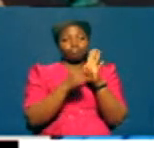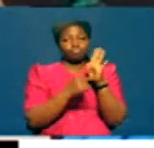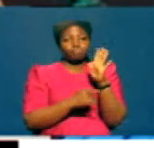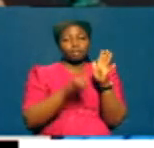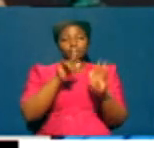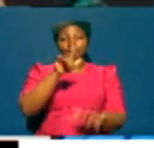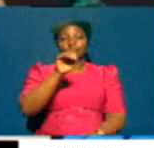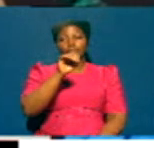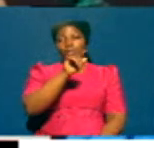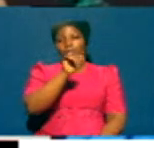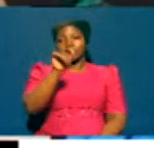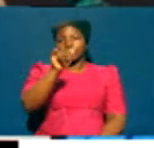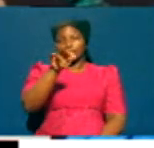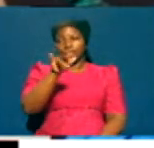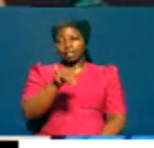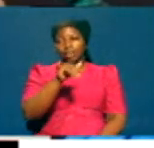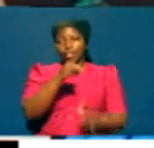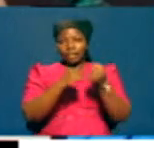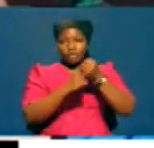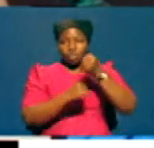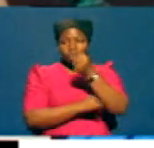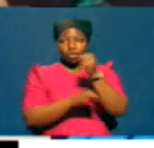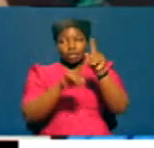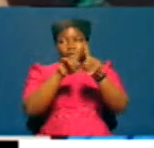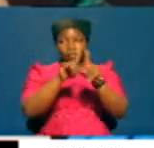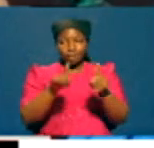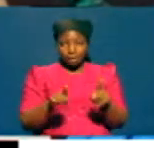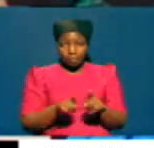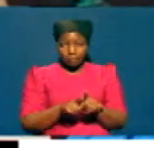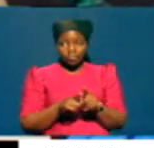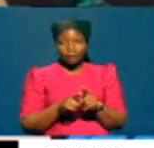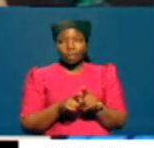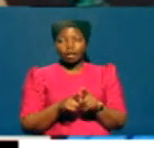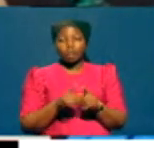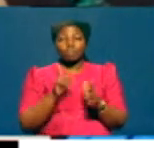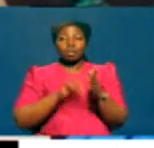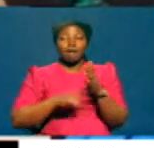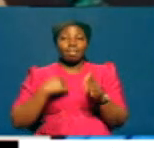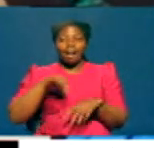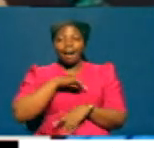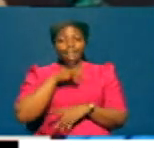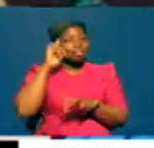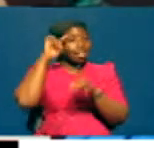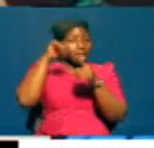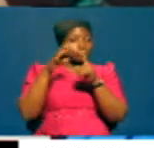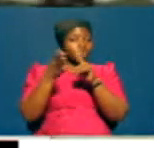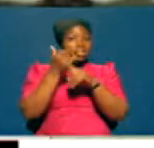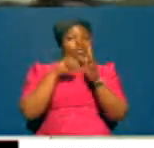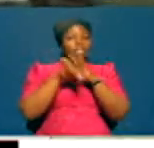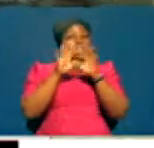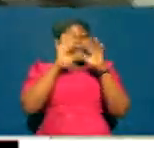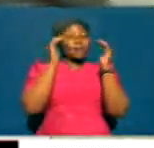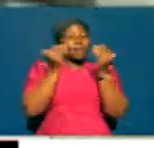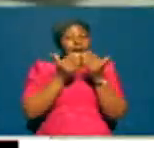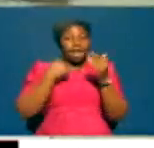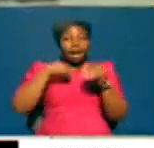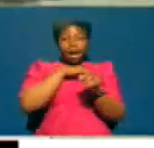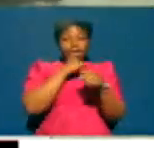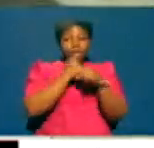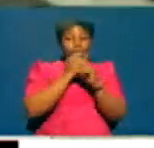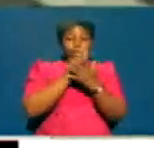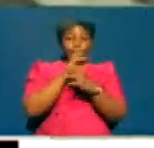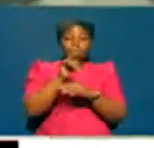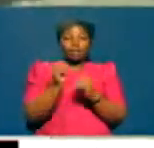states, and whatever that we hope to achieve with the Global Guard, we make sure that happens.